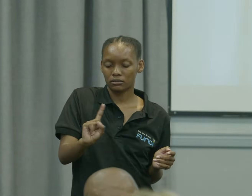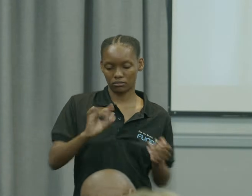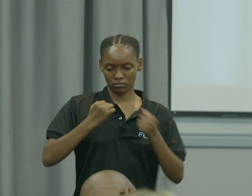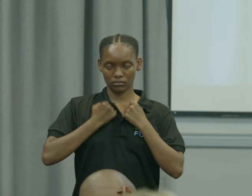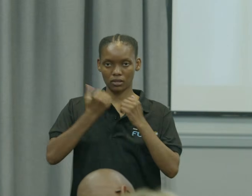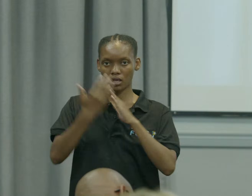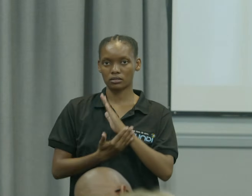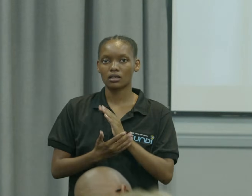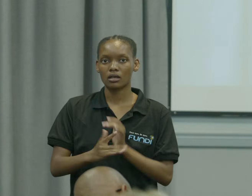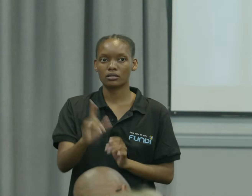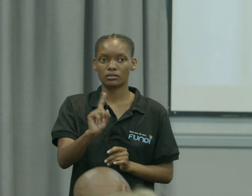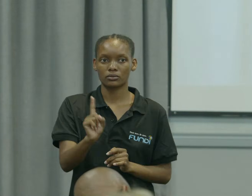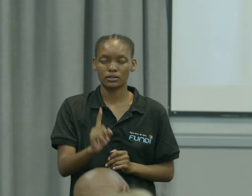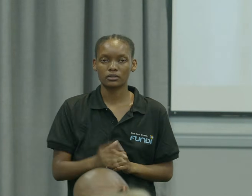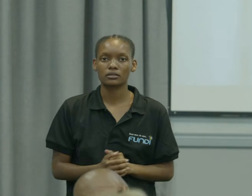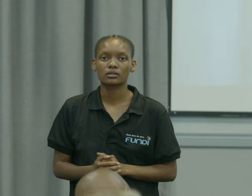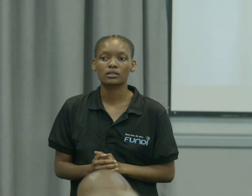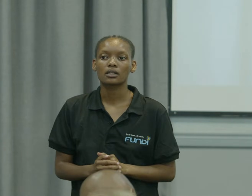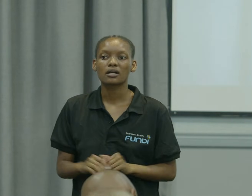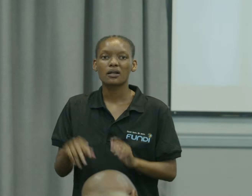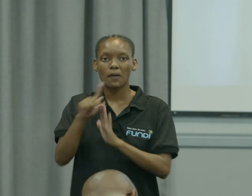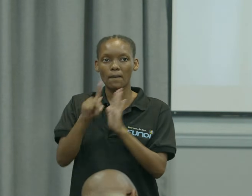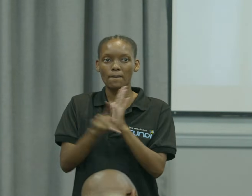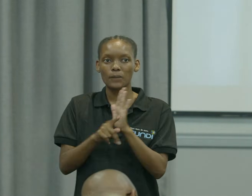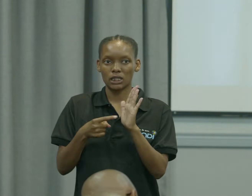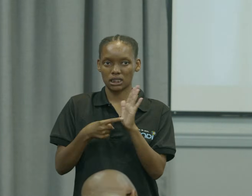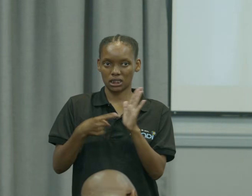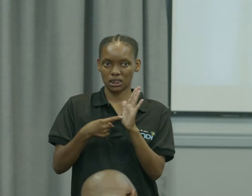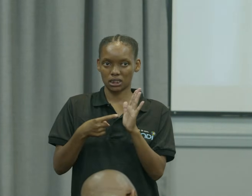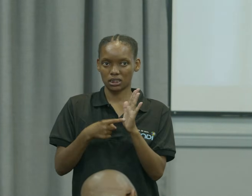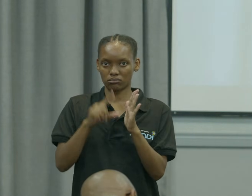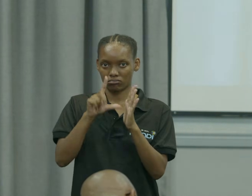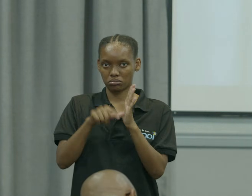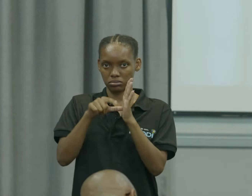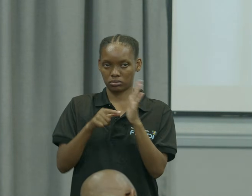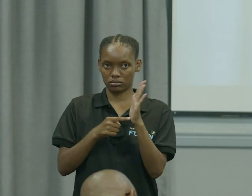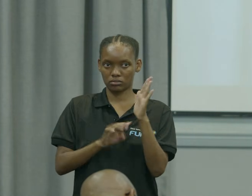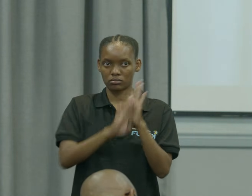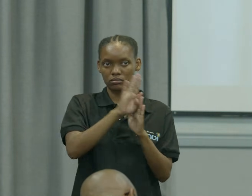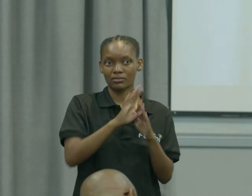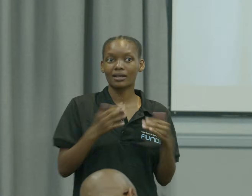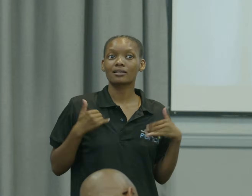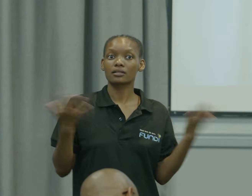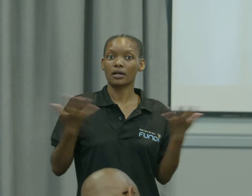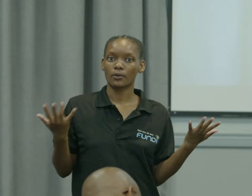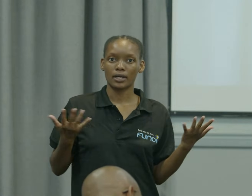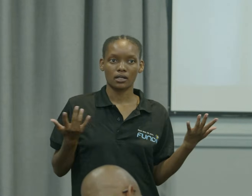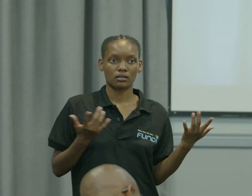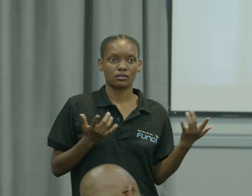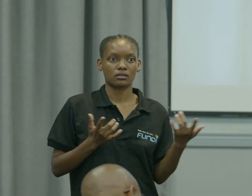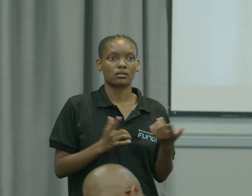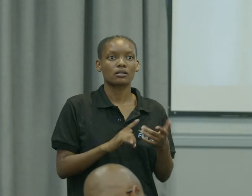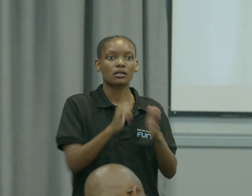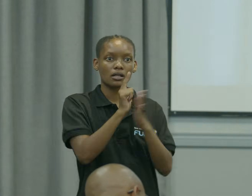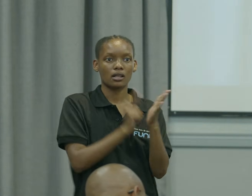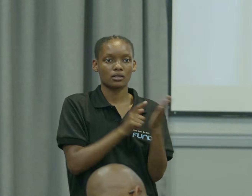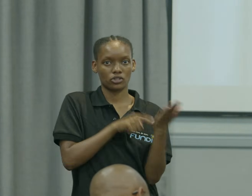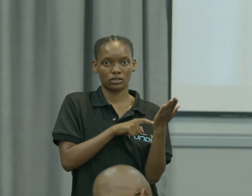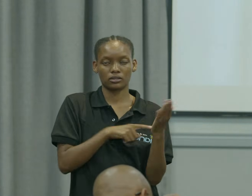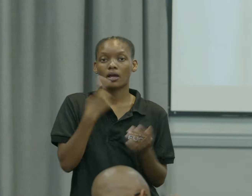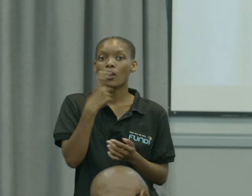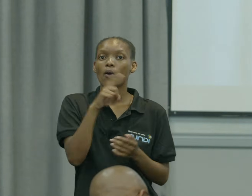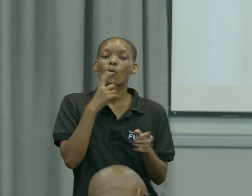side, looking at the policy improvements, it's going to maybe start with the legislation. The White Paper